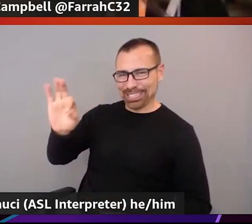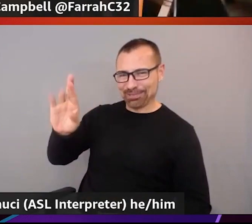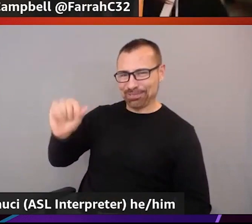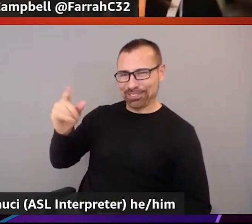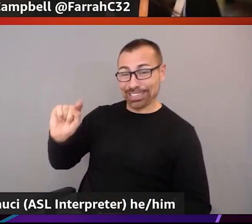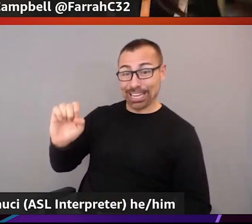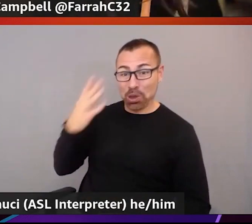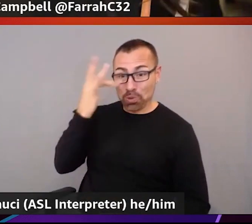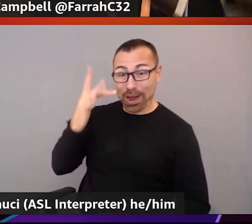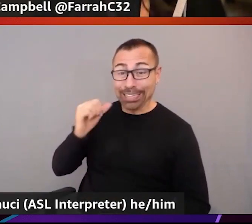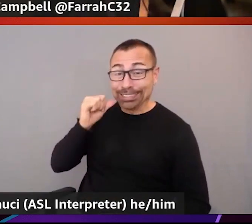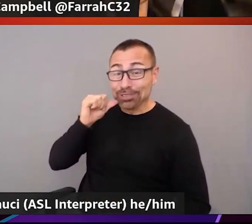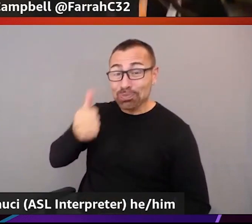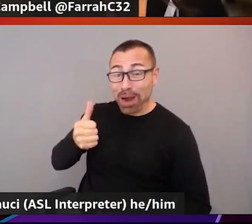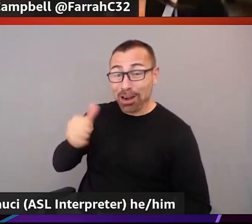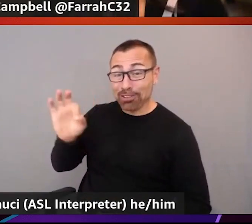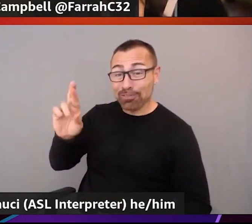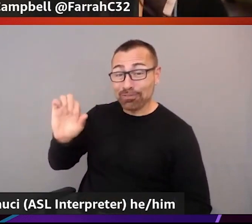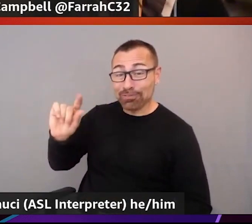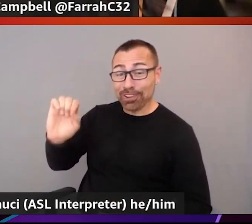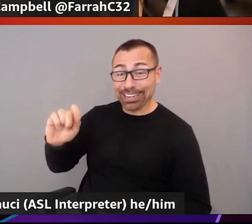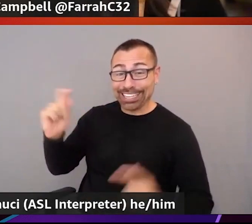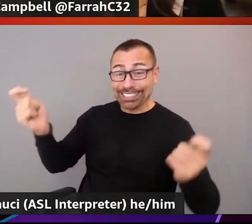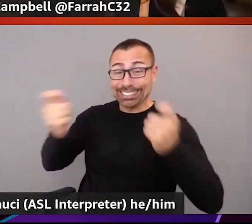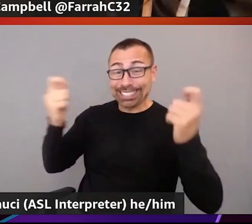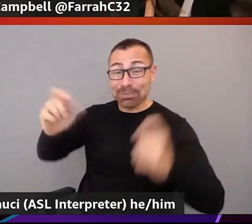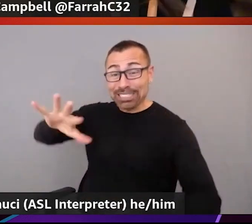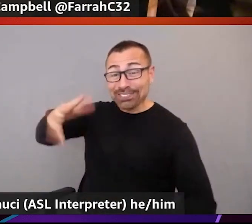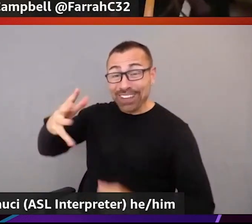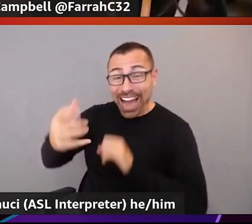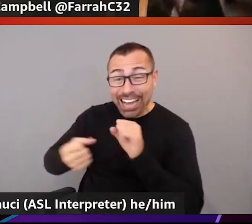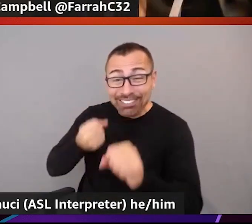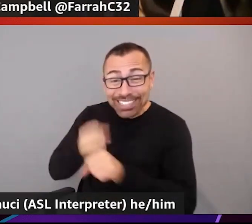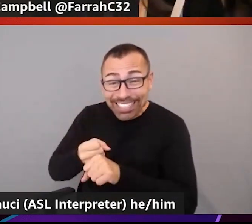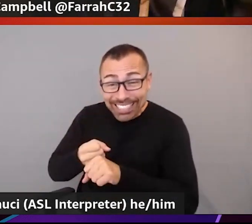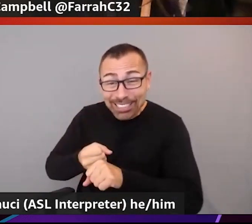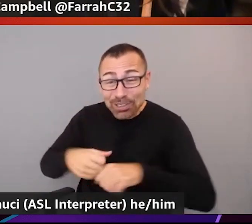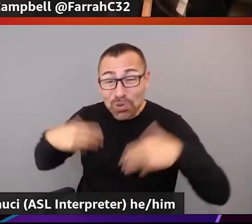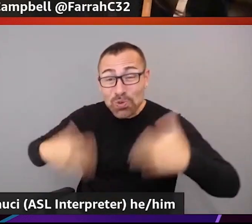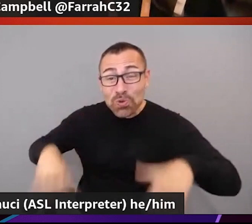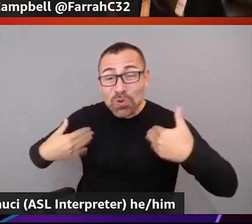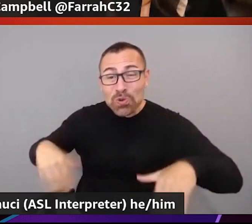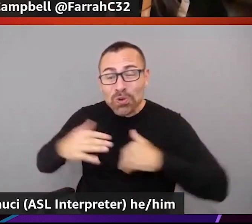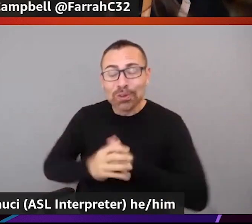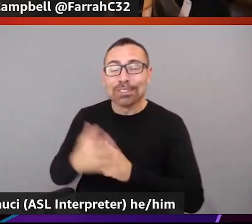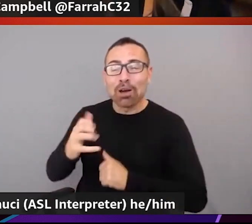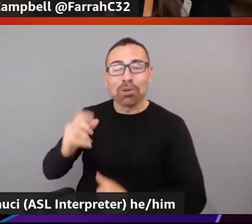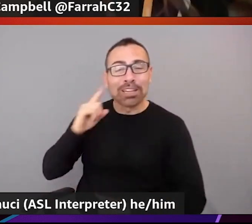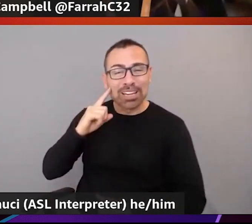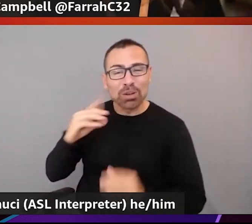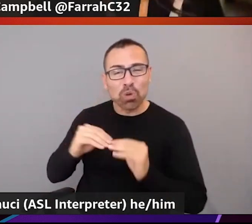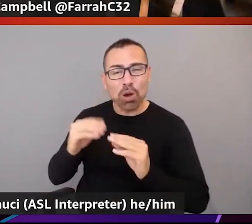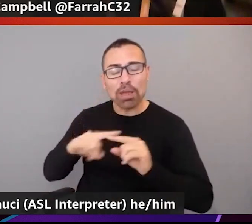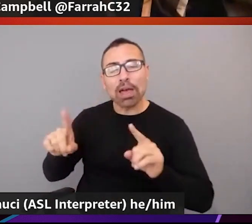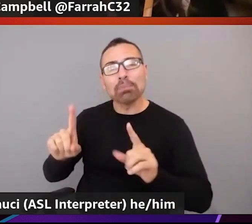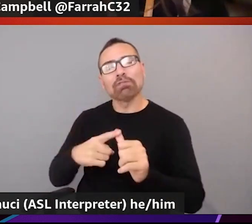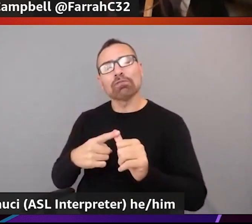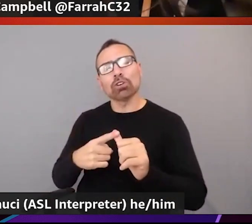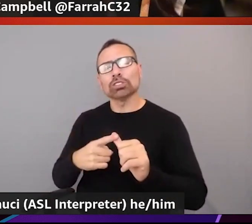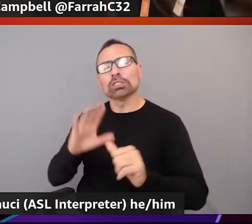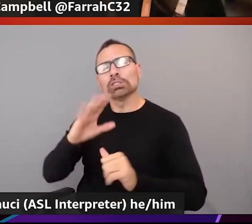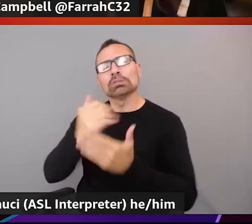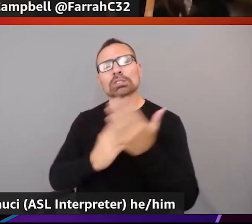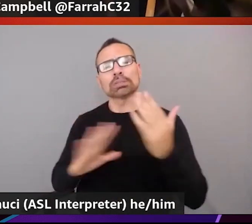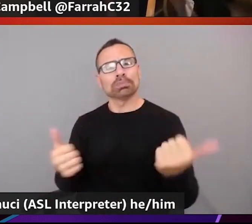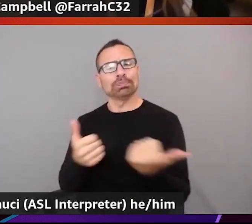So I'm very happy to see that. But I'd love to hear a little bit about some of the challenges you face. I know that there's a lot of